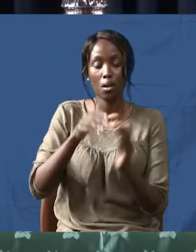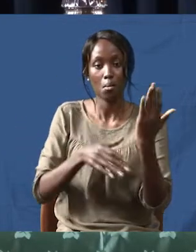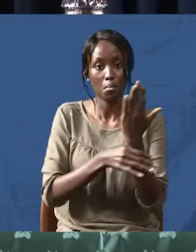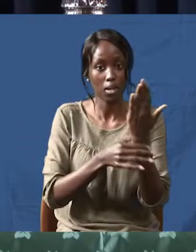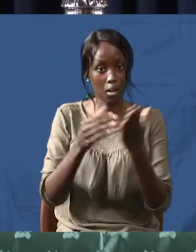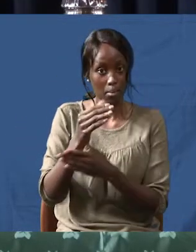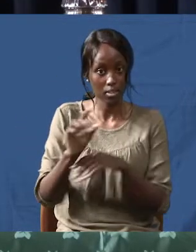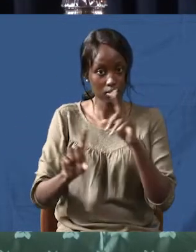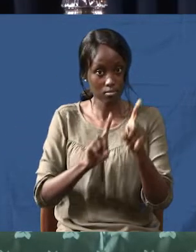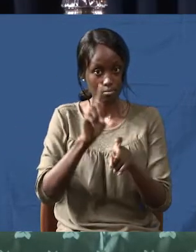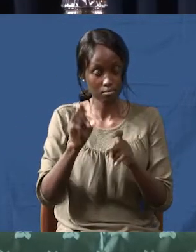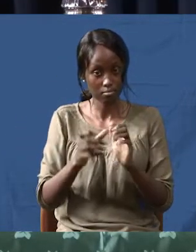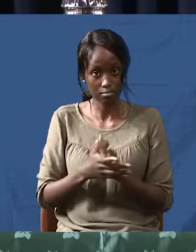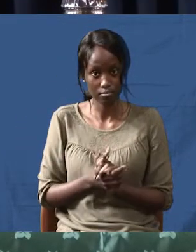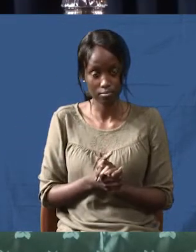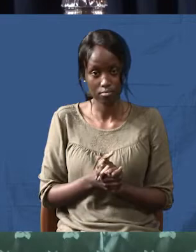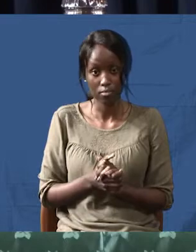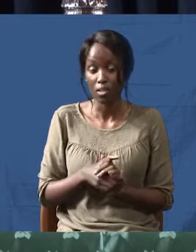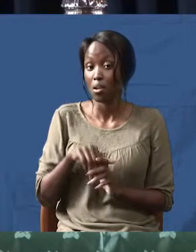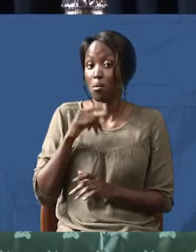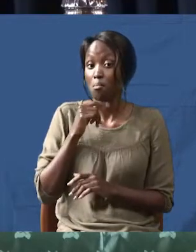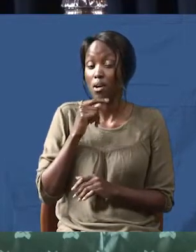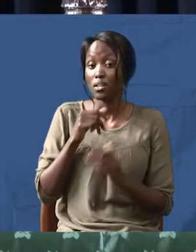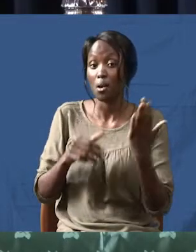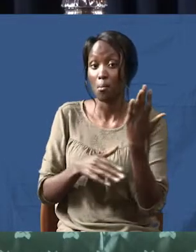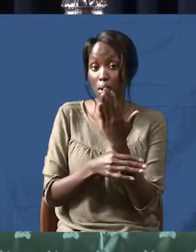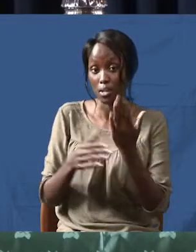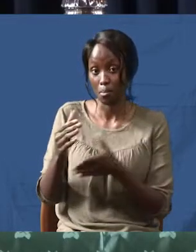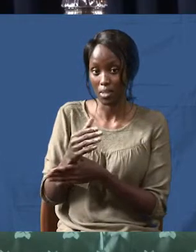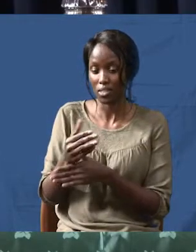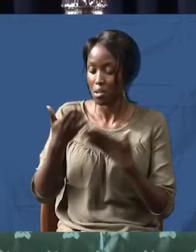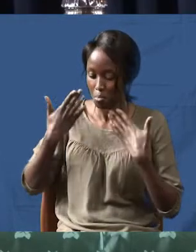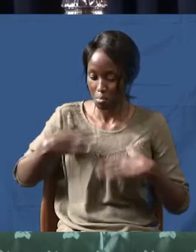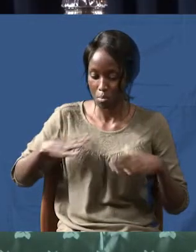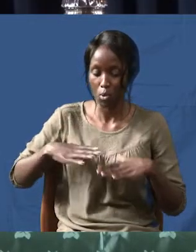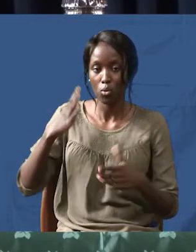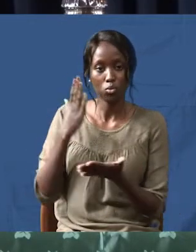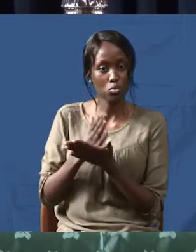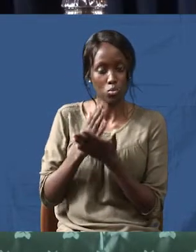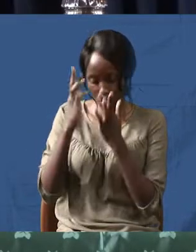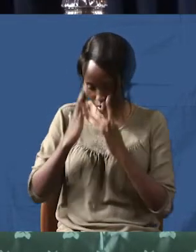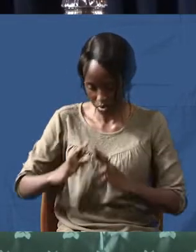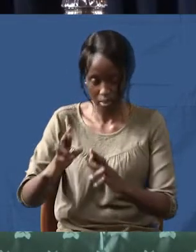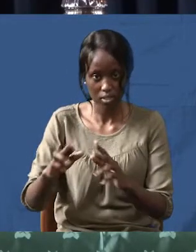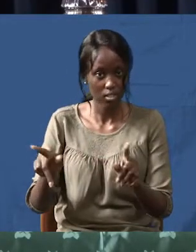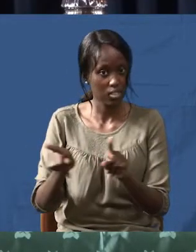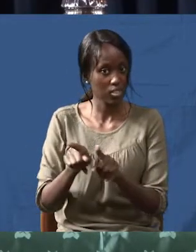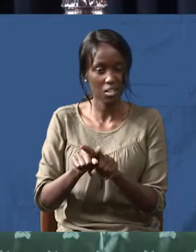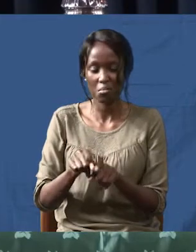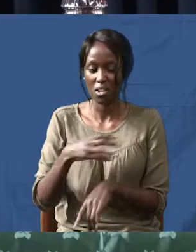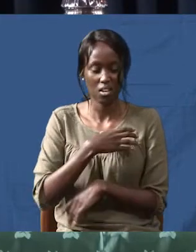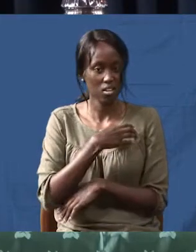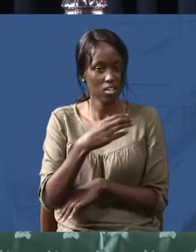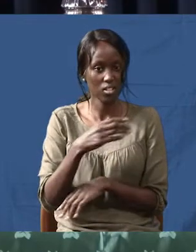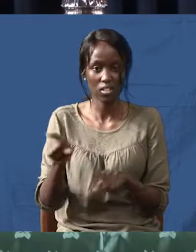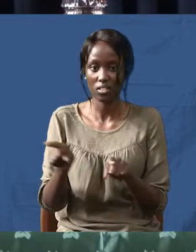Barnabas was someone who had worldly respect. He had wealth and